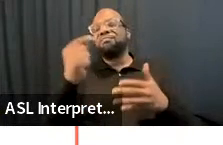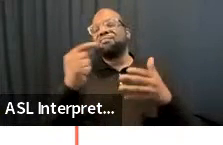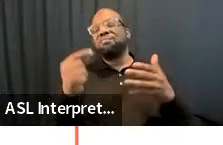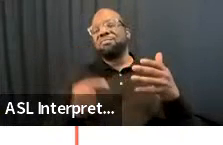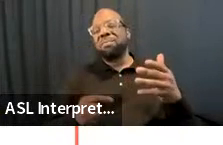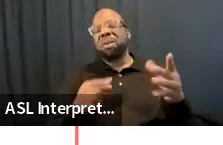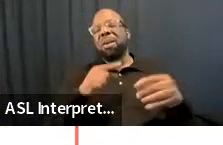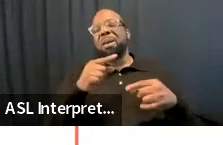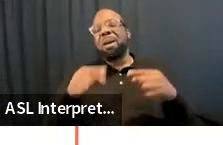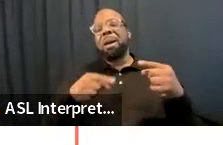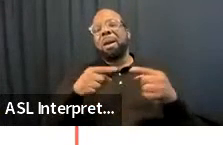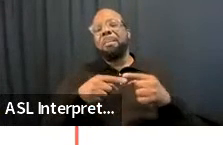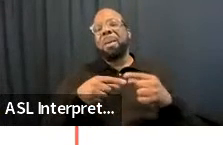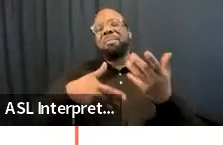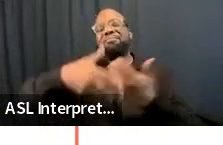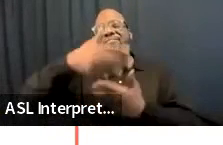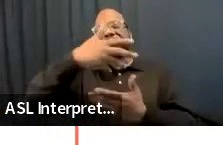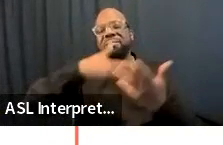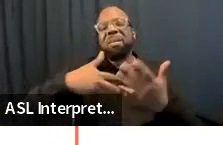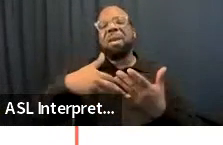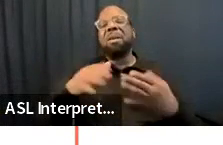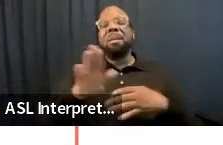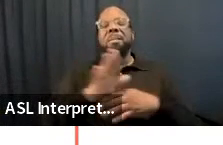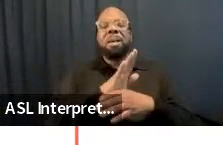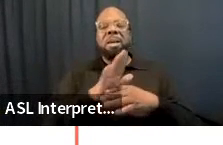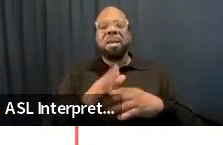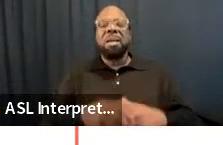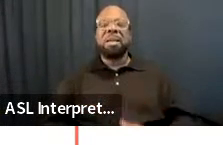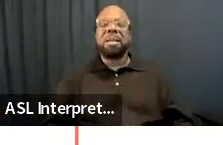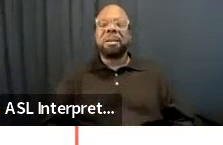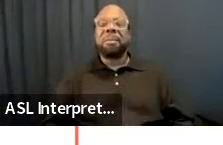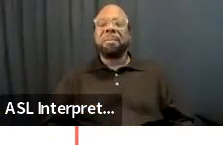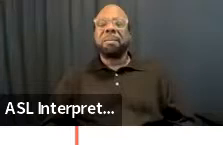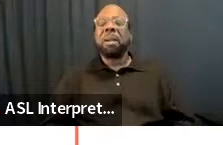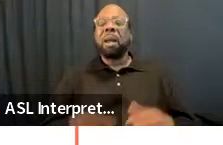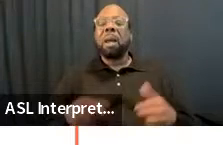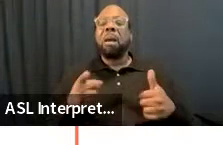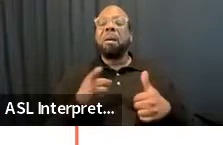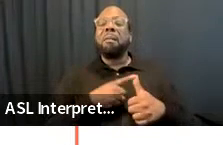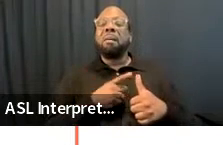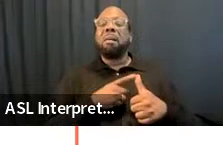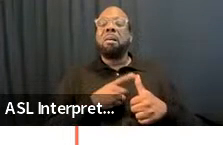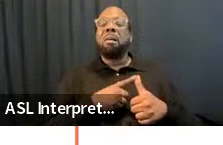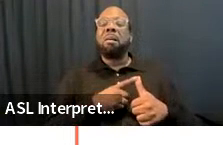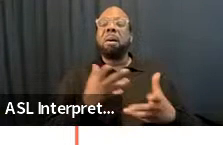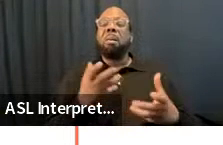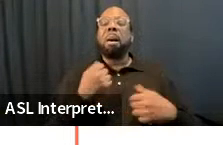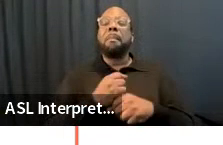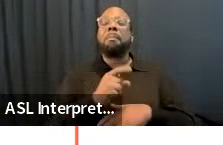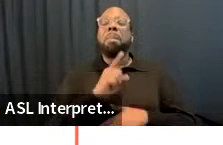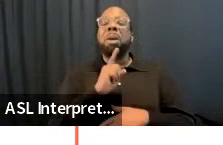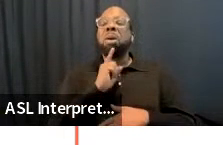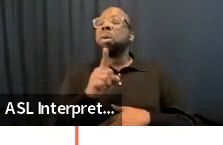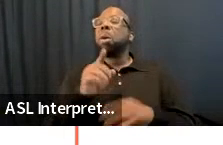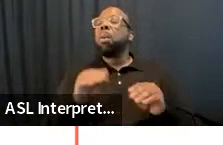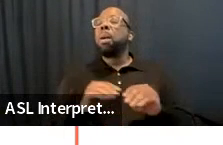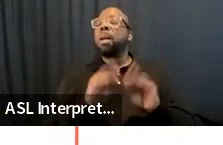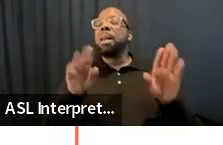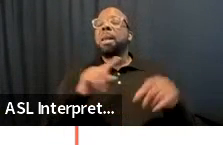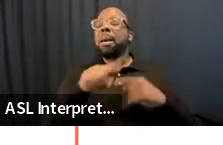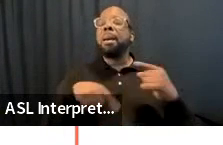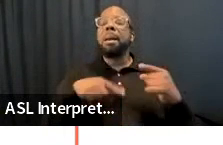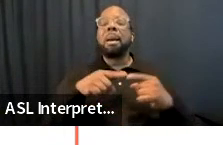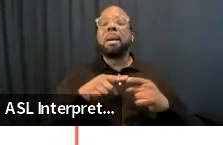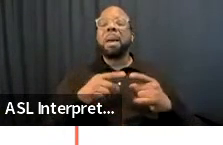the interaction between these kinds of businesses. So first of all, I want to make sure that we're clear on what